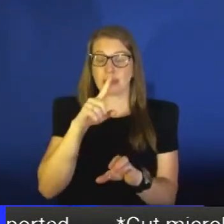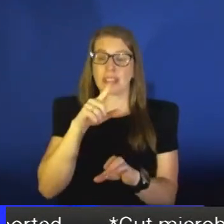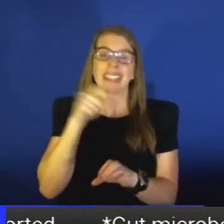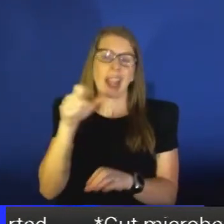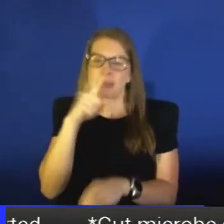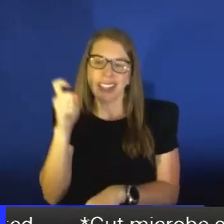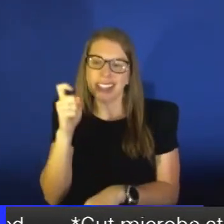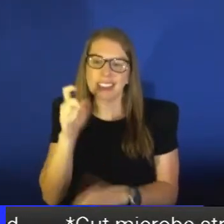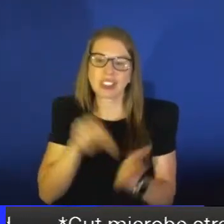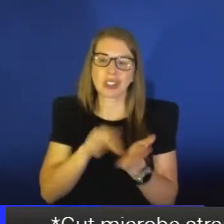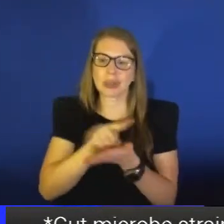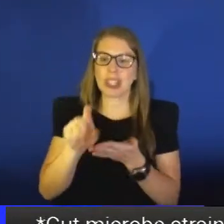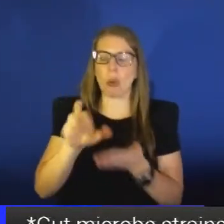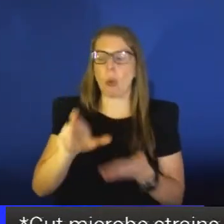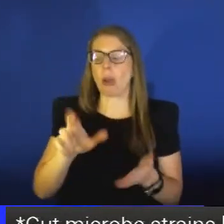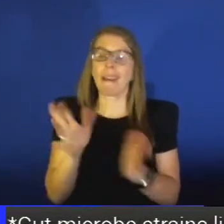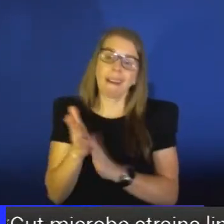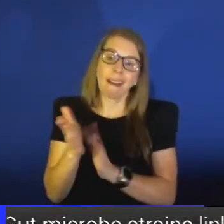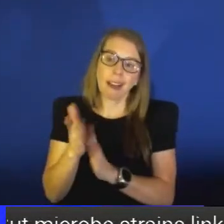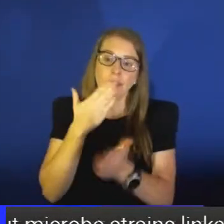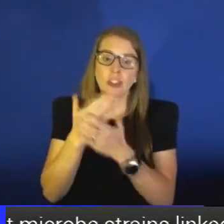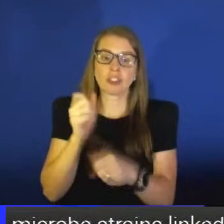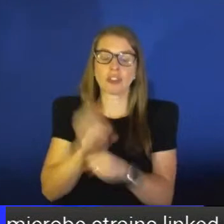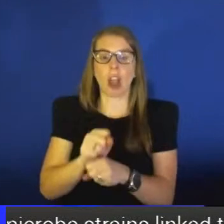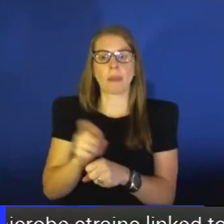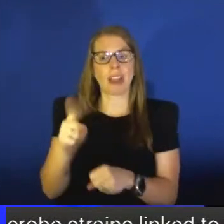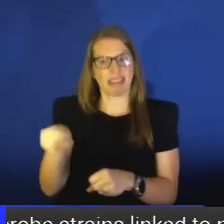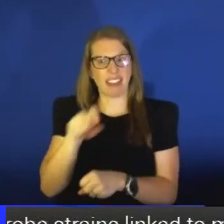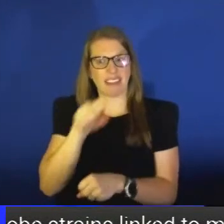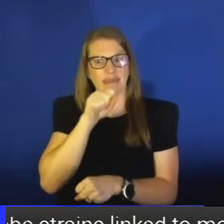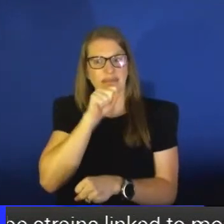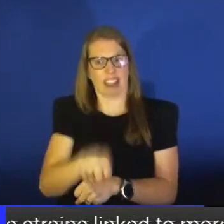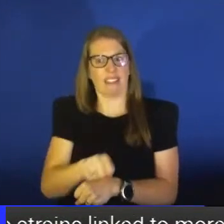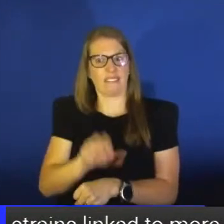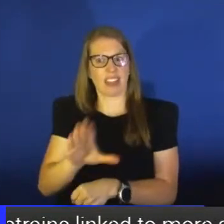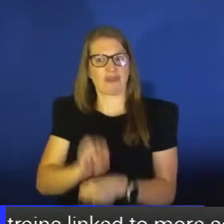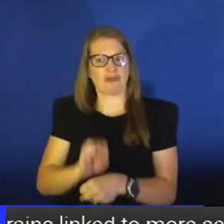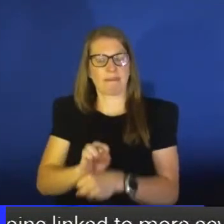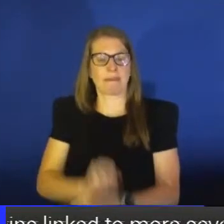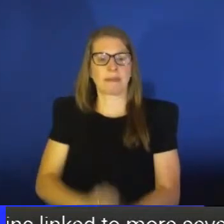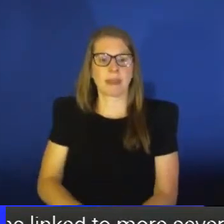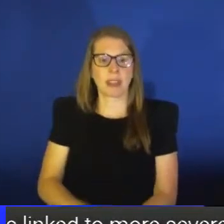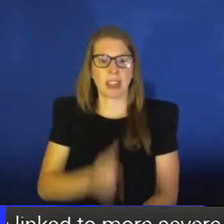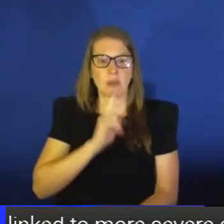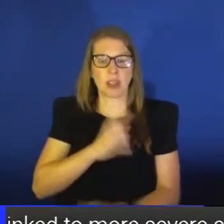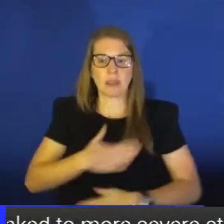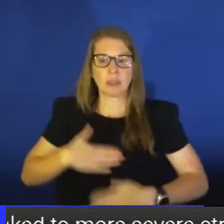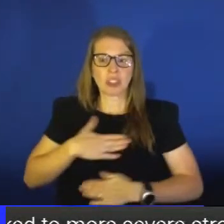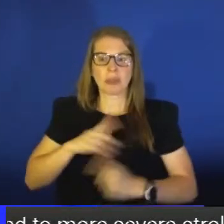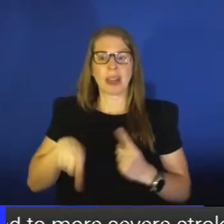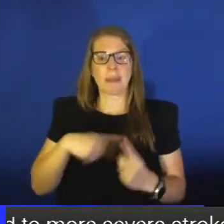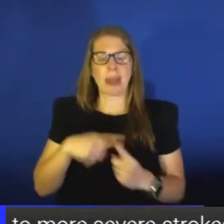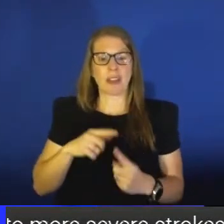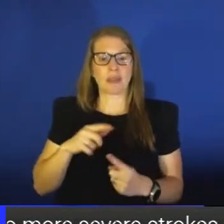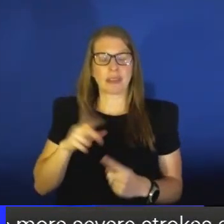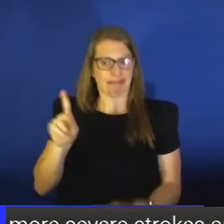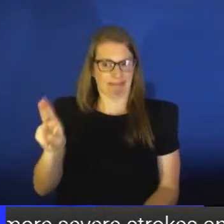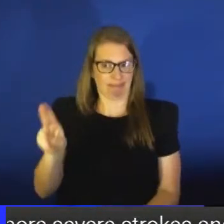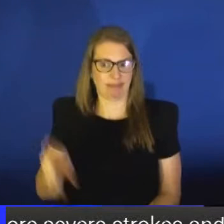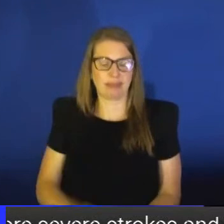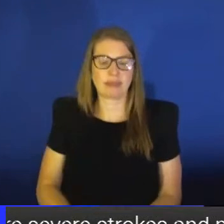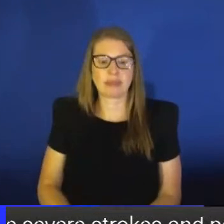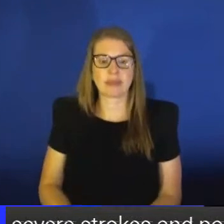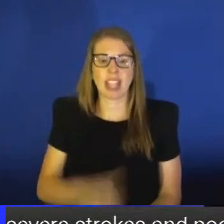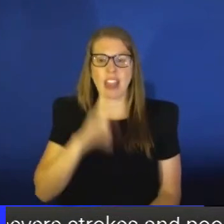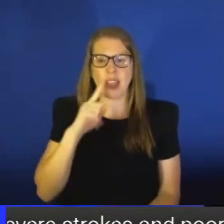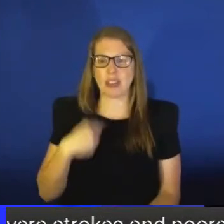you're doing a great job. It's they love what they do. It's one of the things that I so appreciate about our place. I think we talked about this the other day, Jess. You